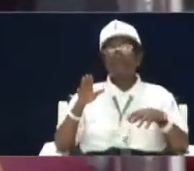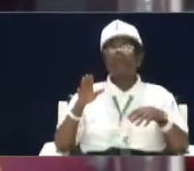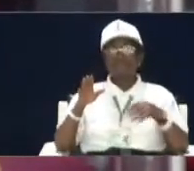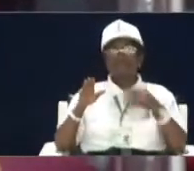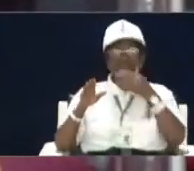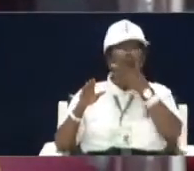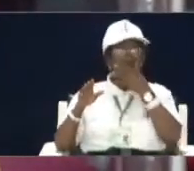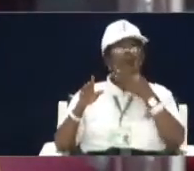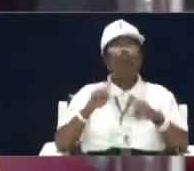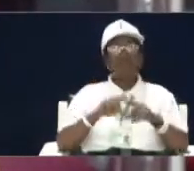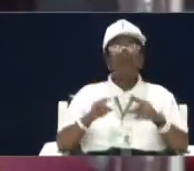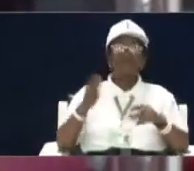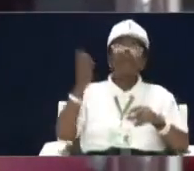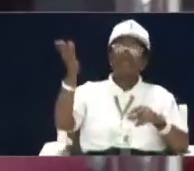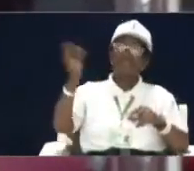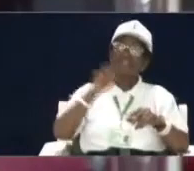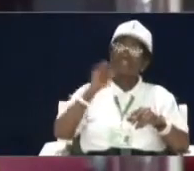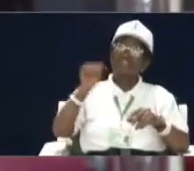But there's a greater